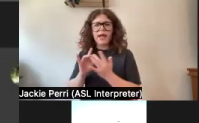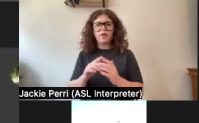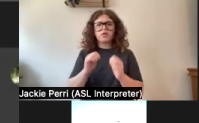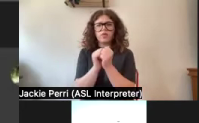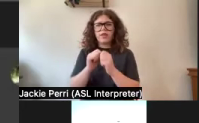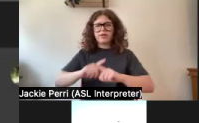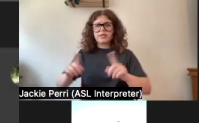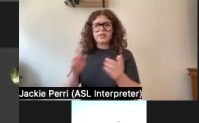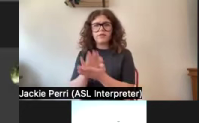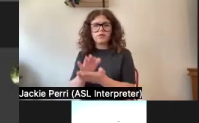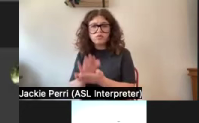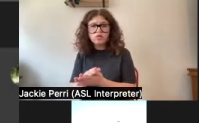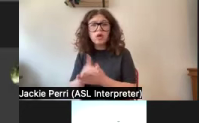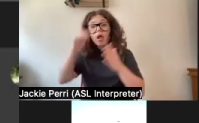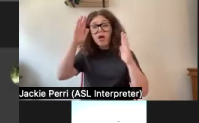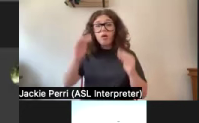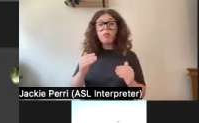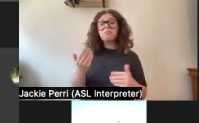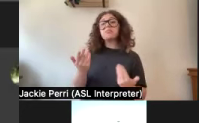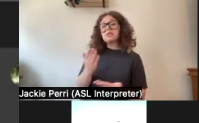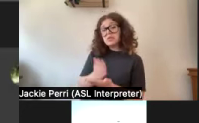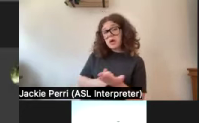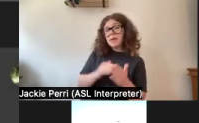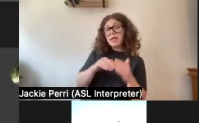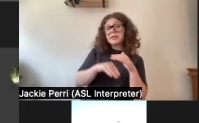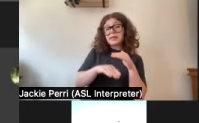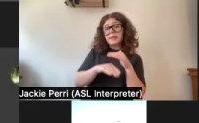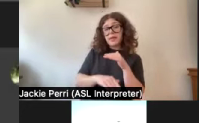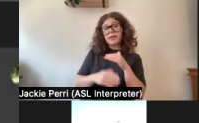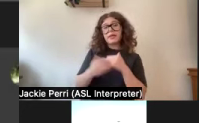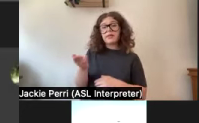some accessibility for